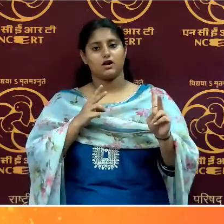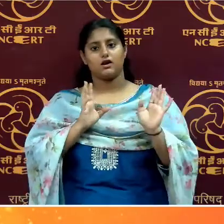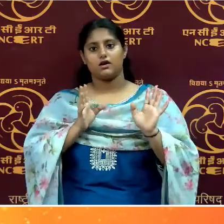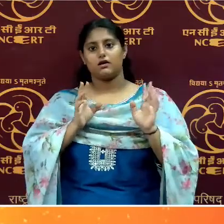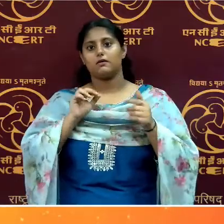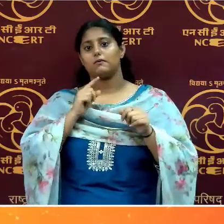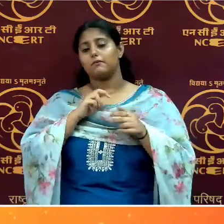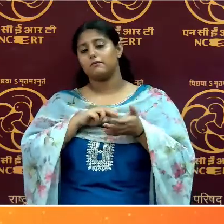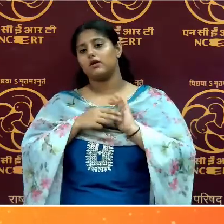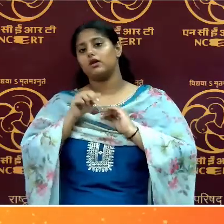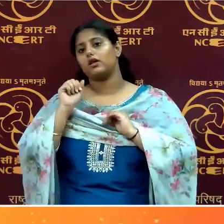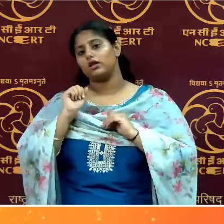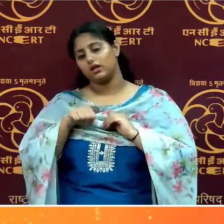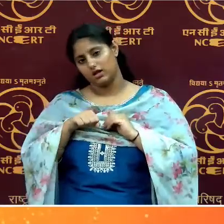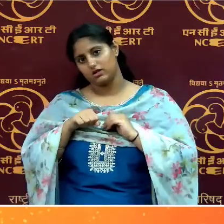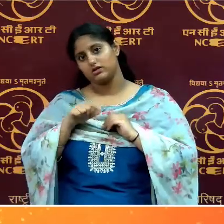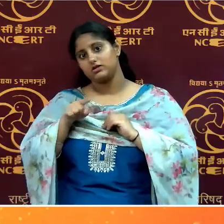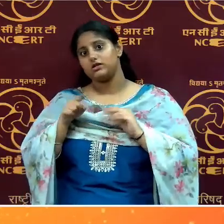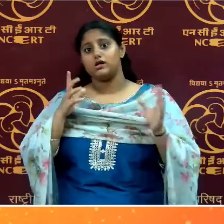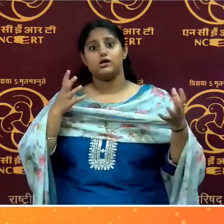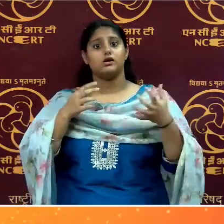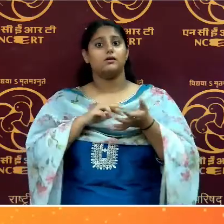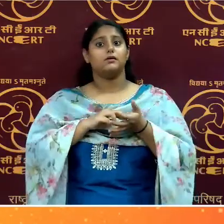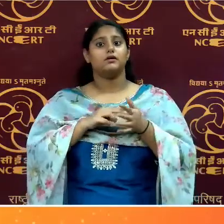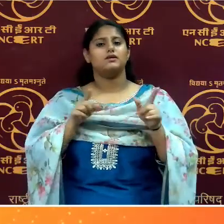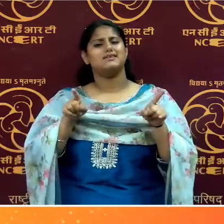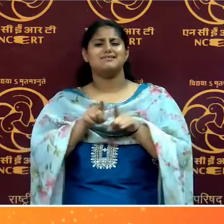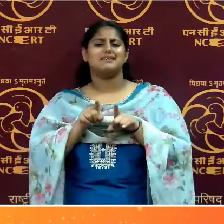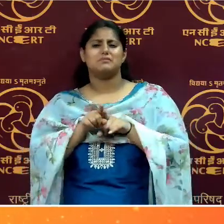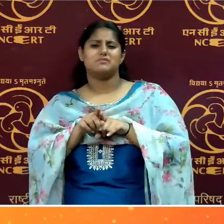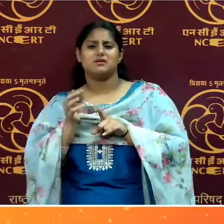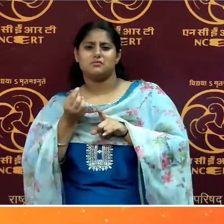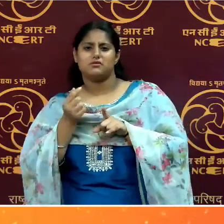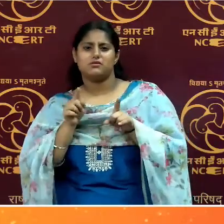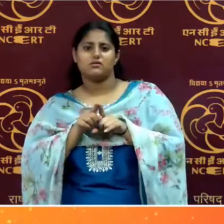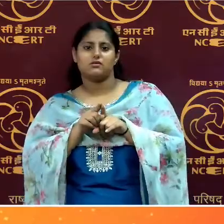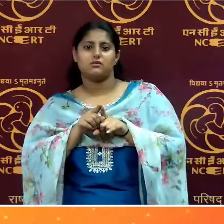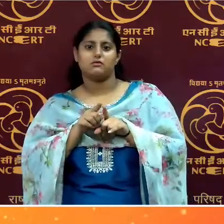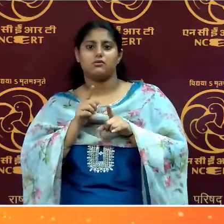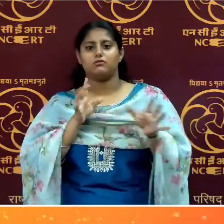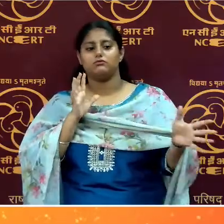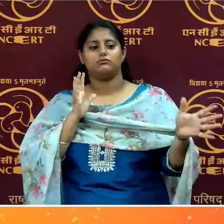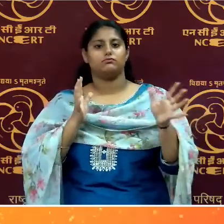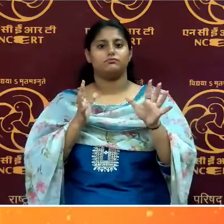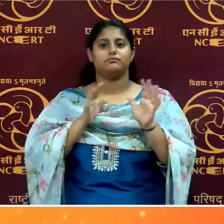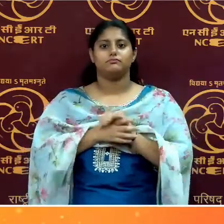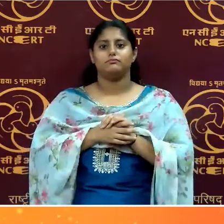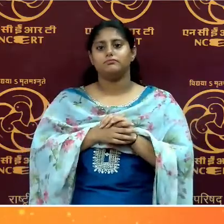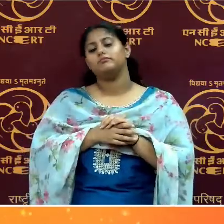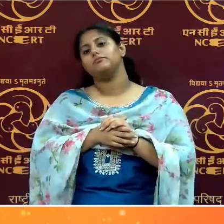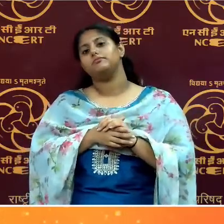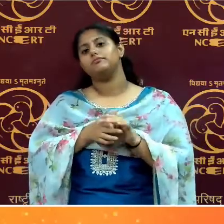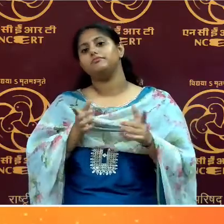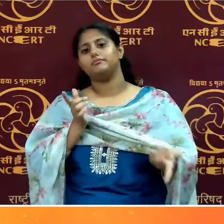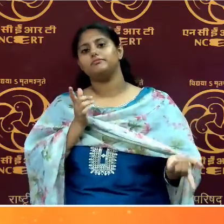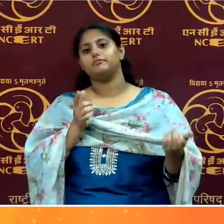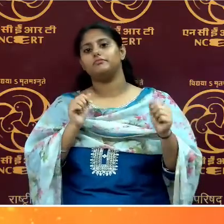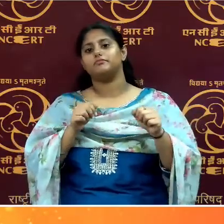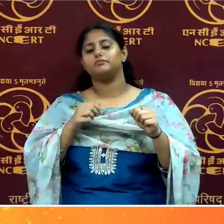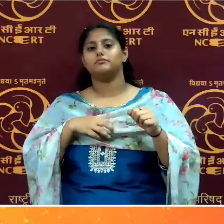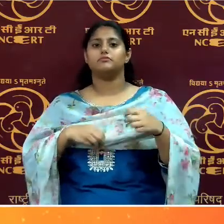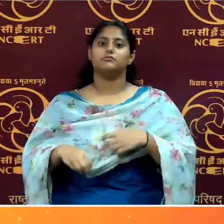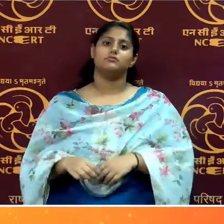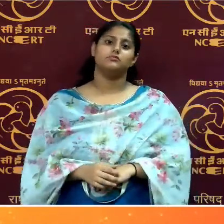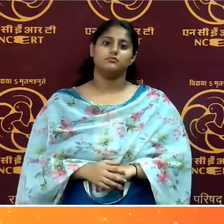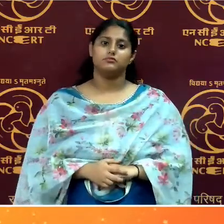it remains almost same throughout the planet. So on at the equator, it is intense. Yes.